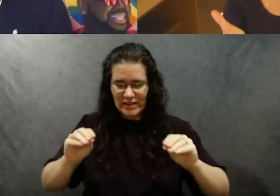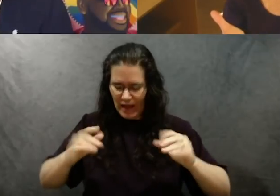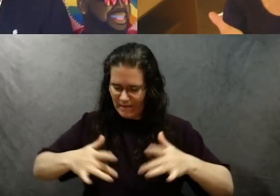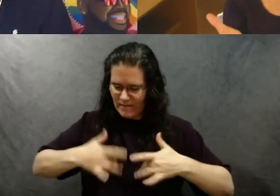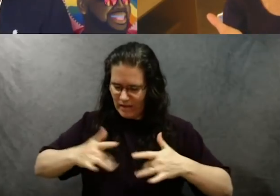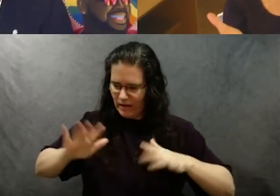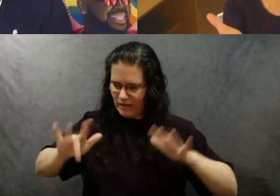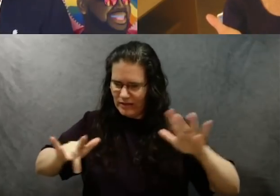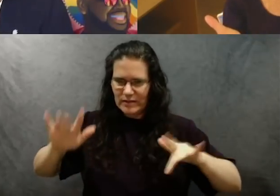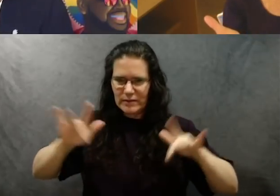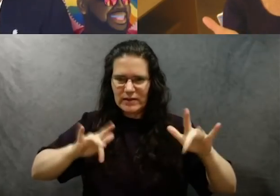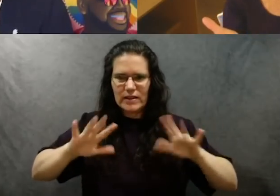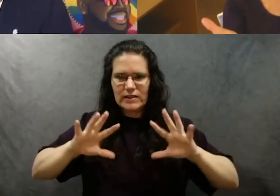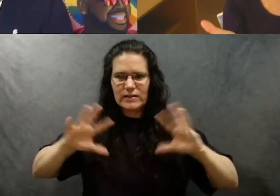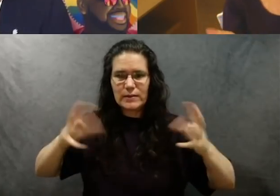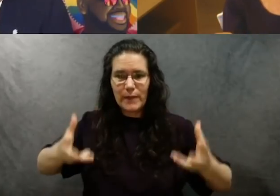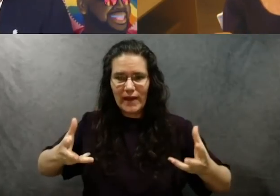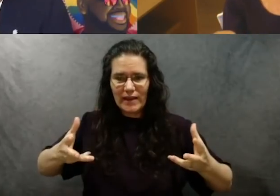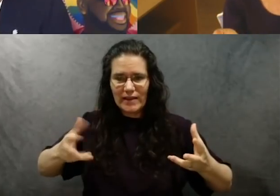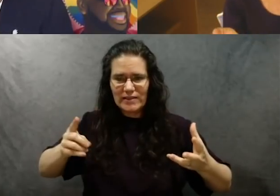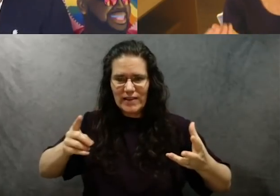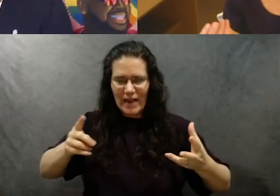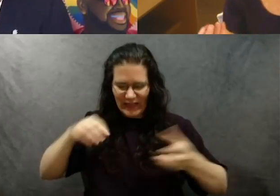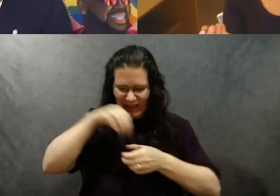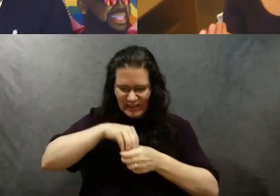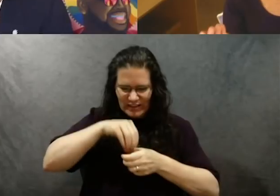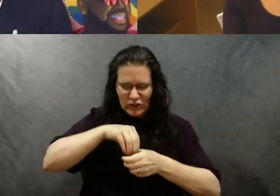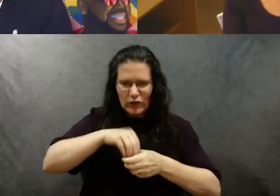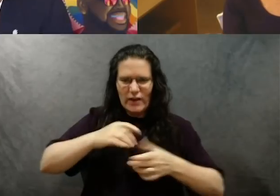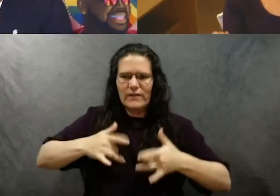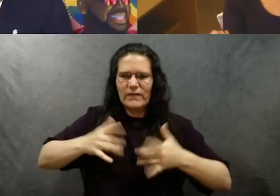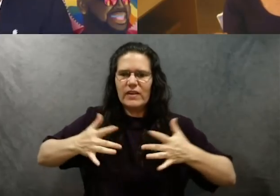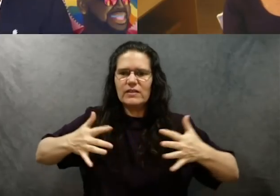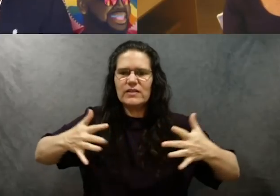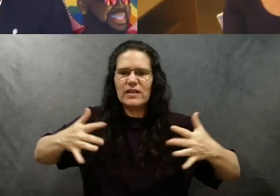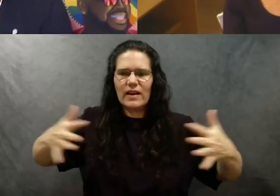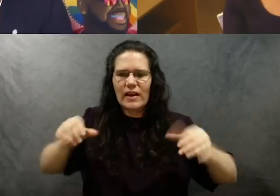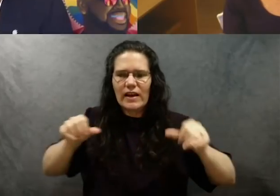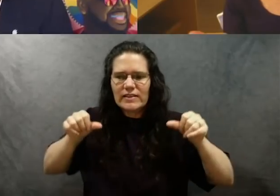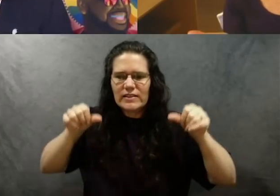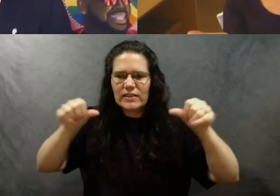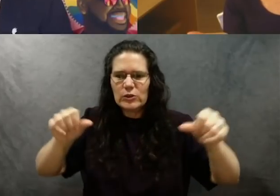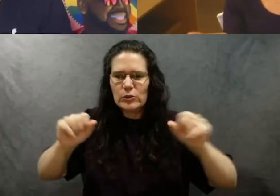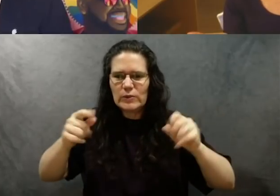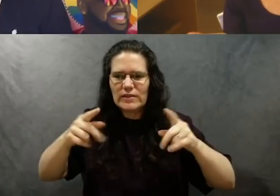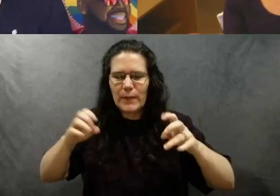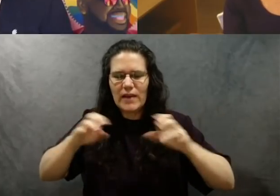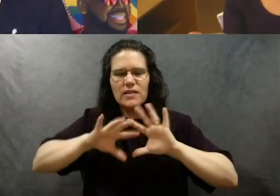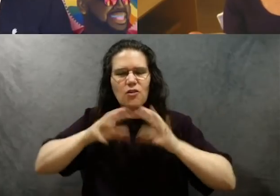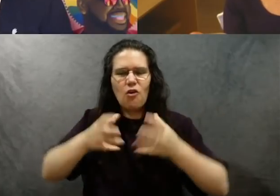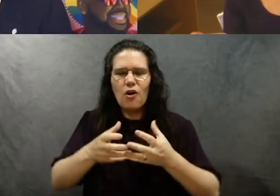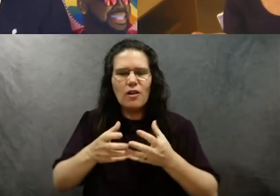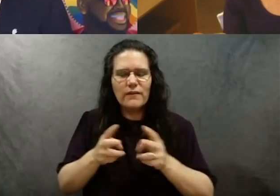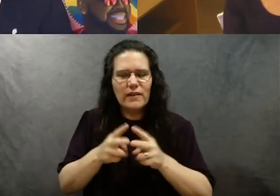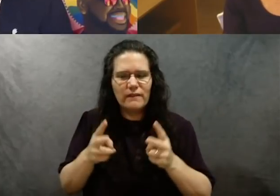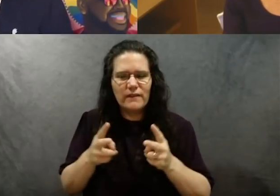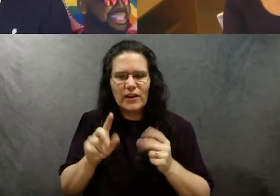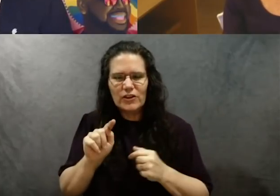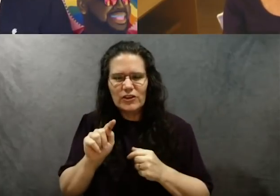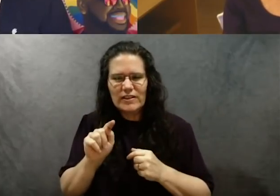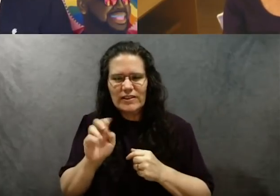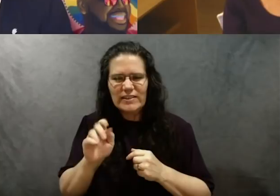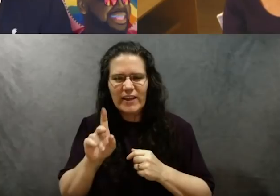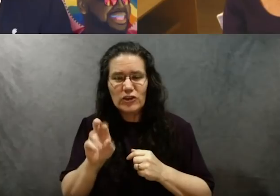around it as continuous space that's just innately tender. And then the fear's there, but